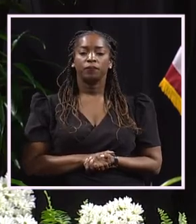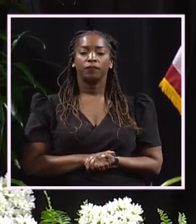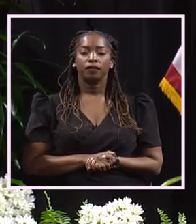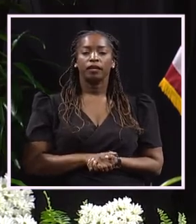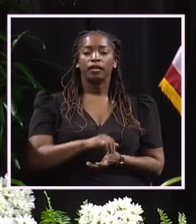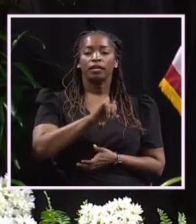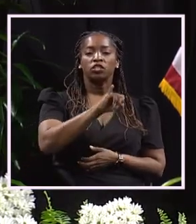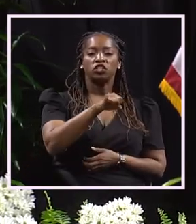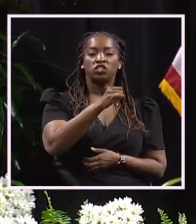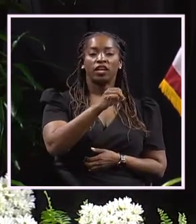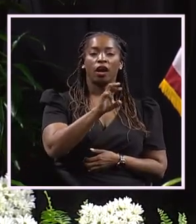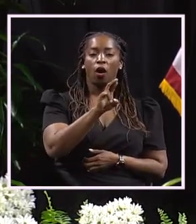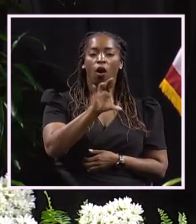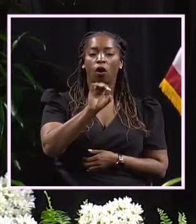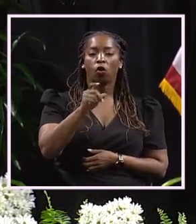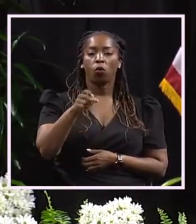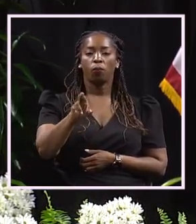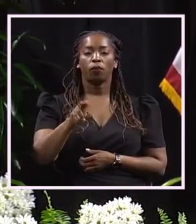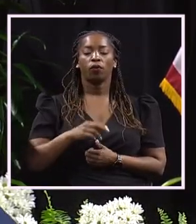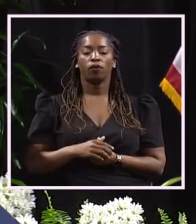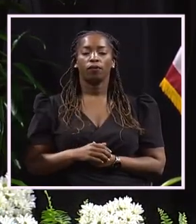Jashe R. Cooper,